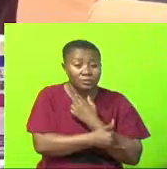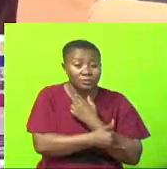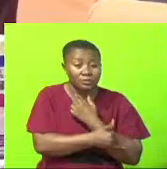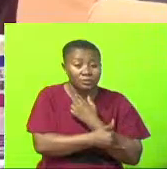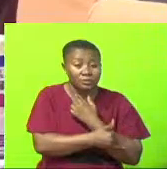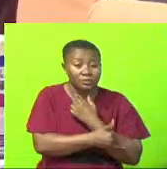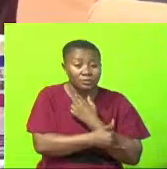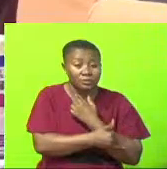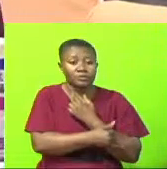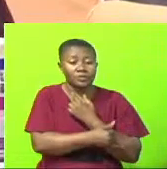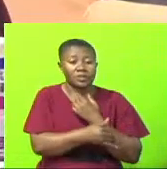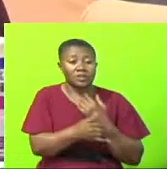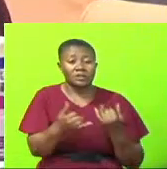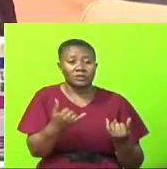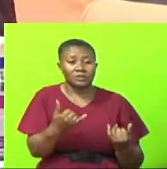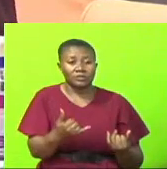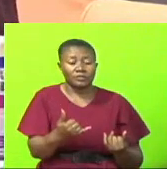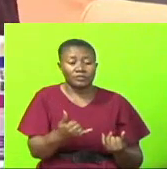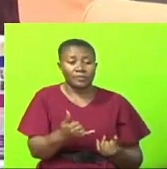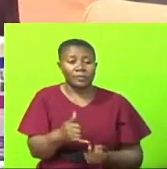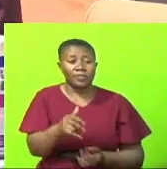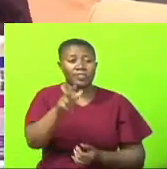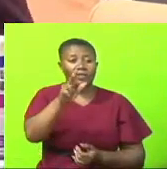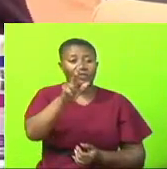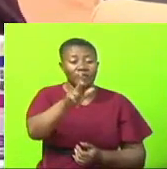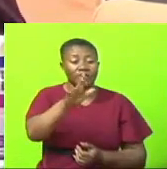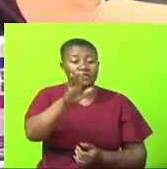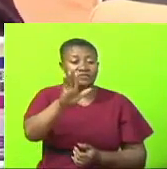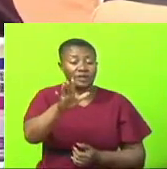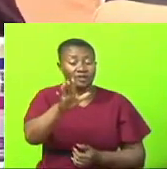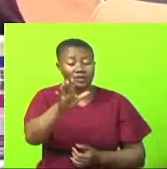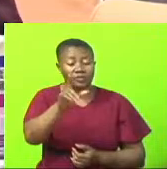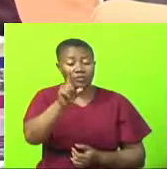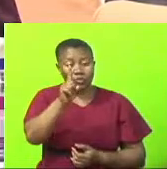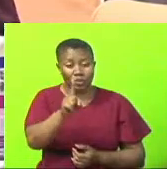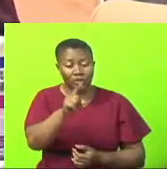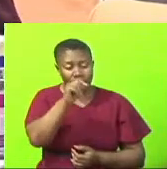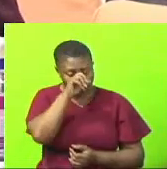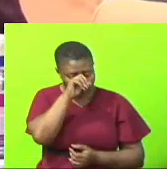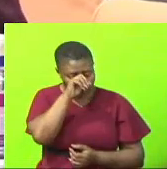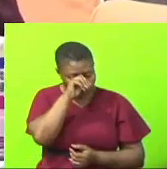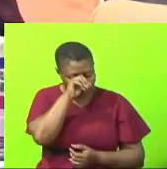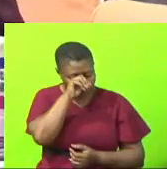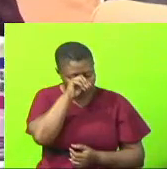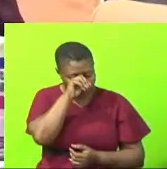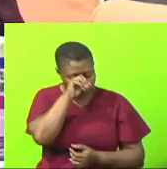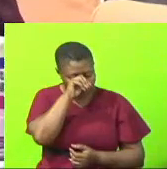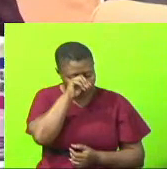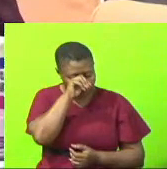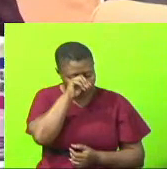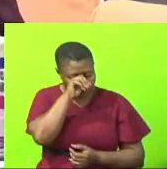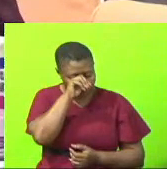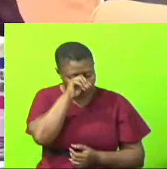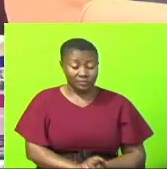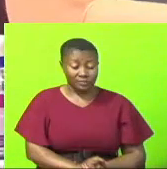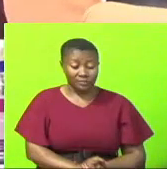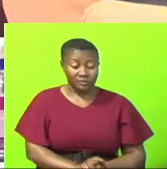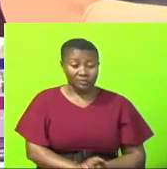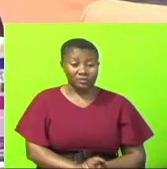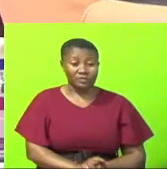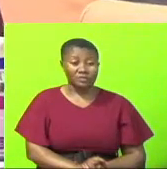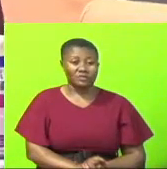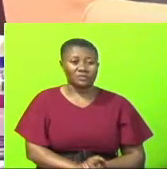if you look at Article 35(1) of the same Constitution, that is with the directive principle of